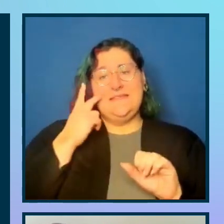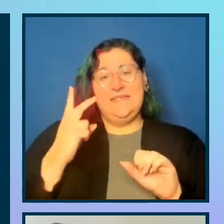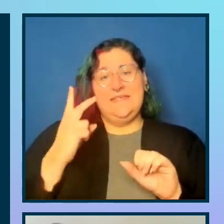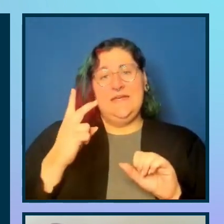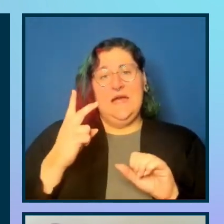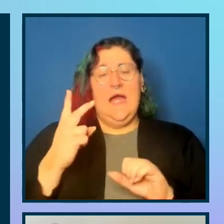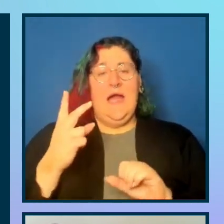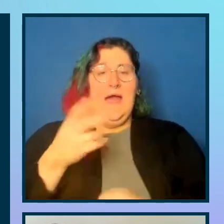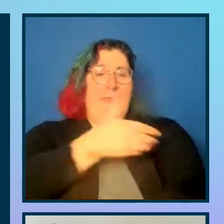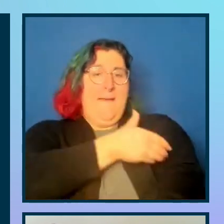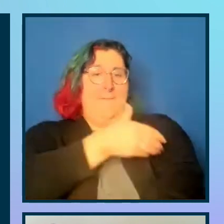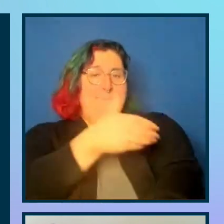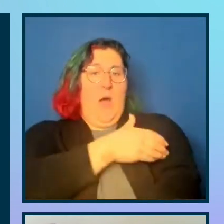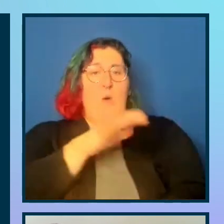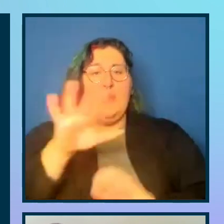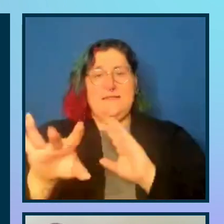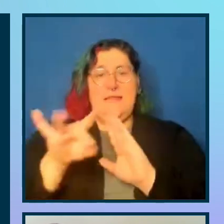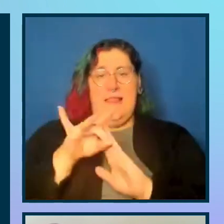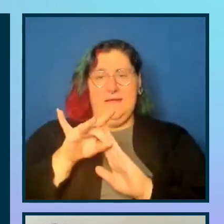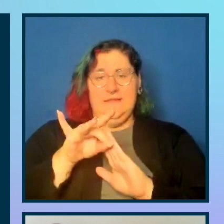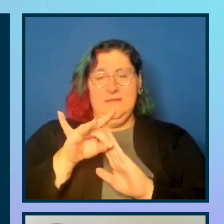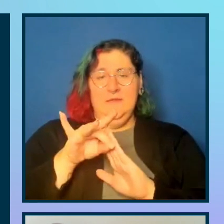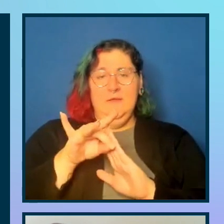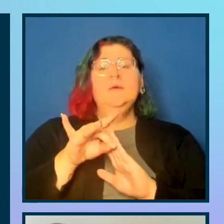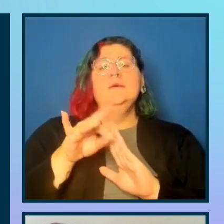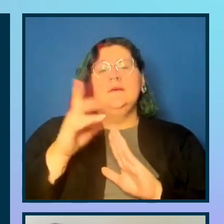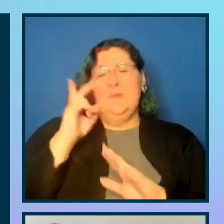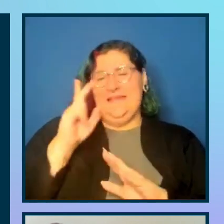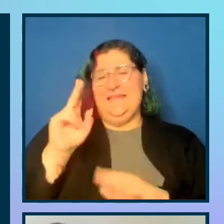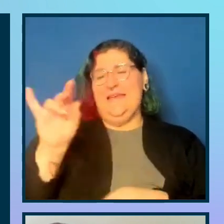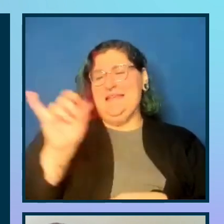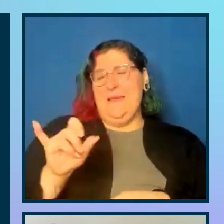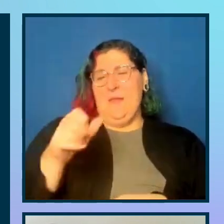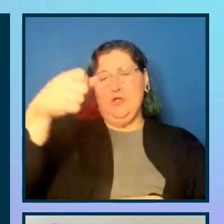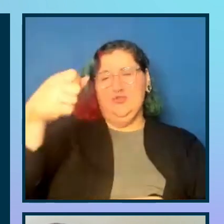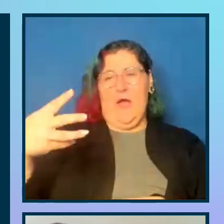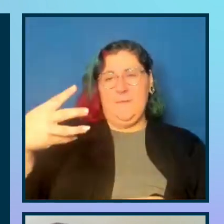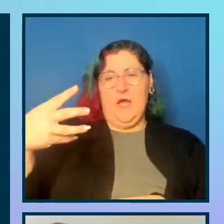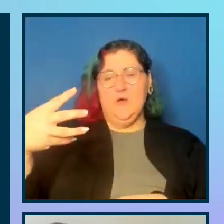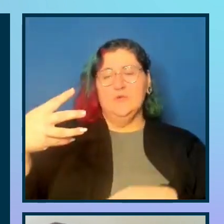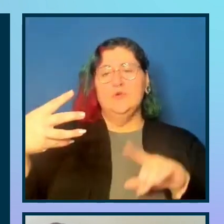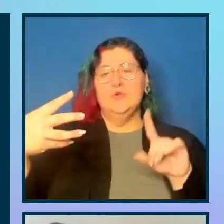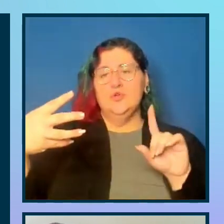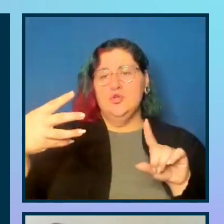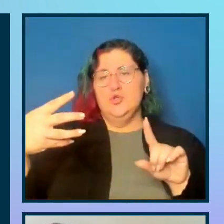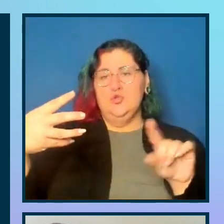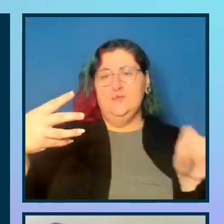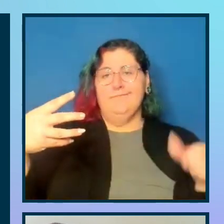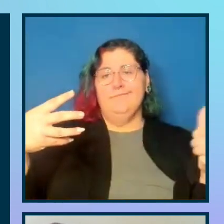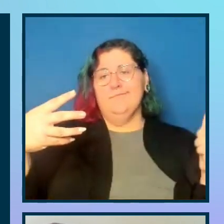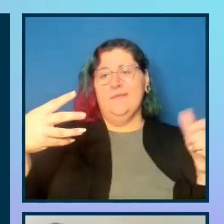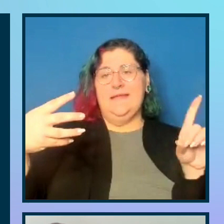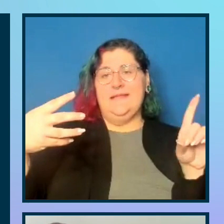Select webpage. And in this webpage, we can also see a very similar dropdown to the one that we have in our dashboard. So if we compare